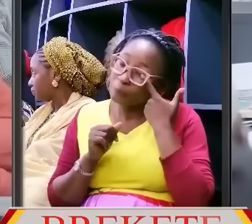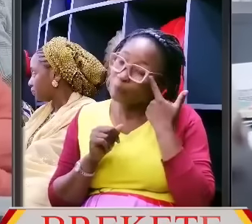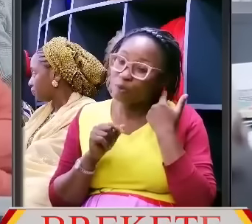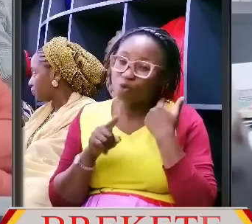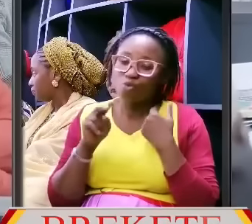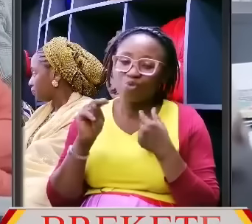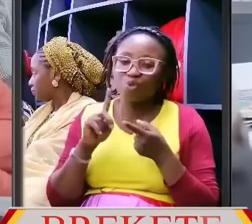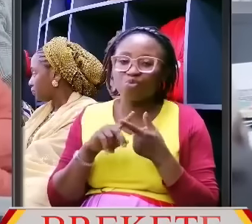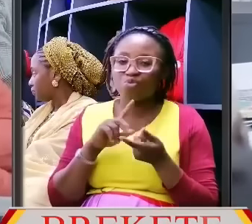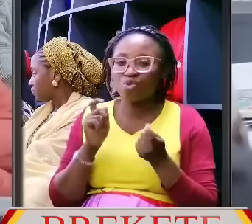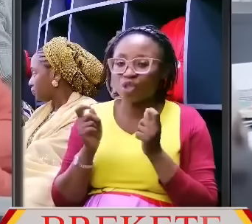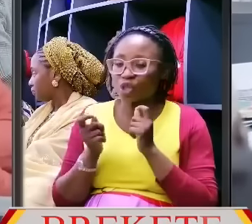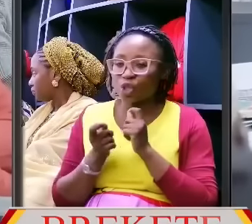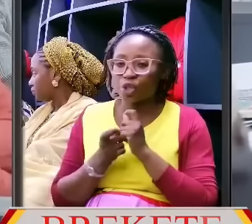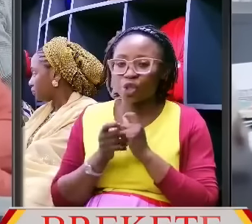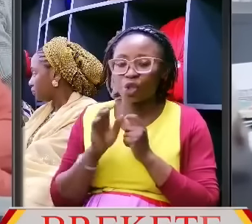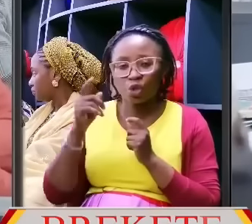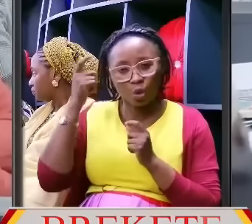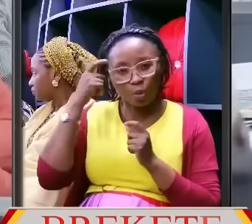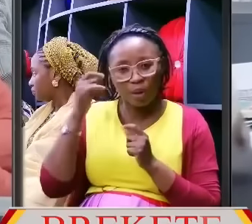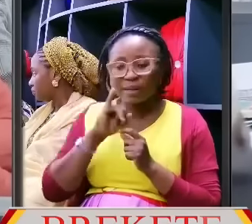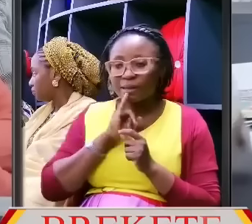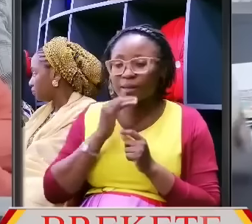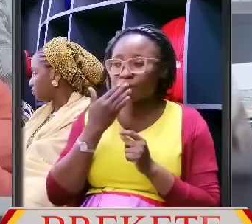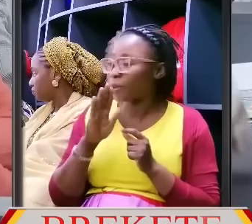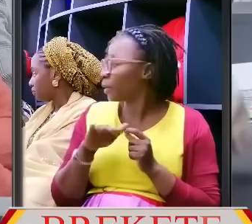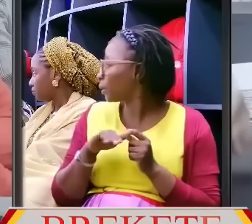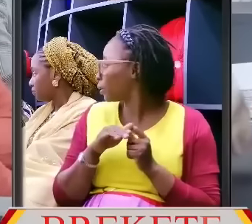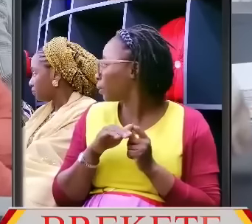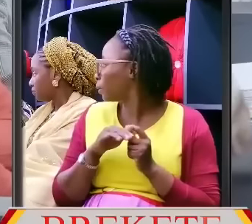Amen. You need to change. Your mind, they back.